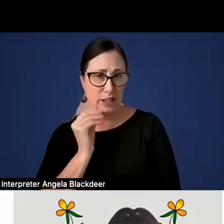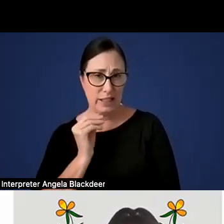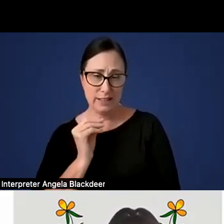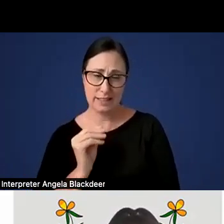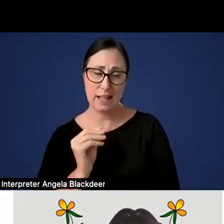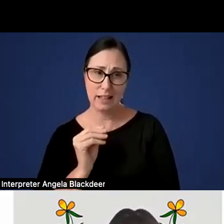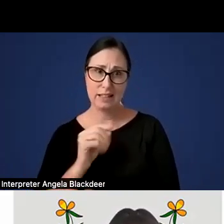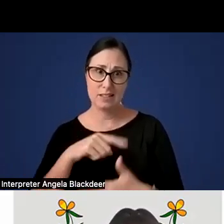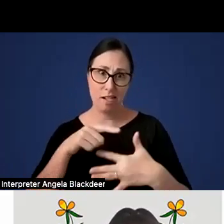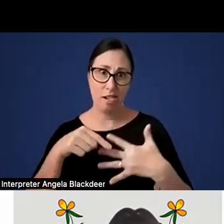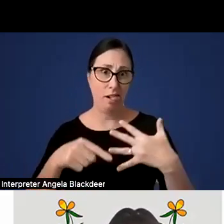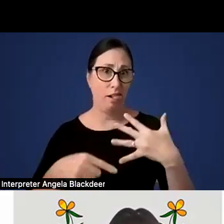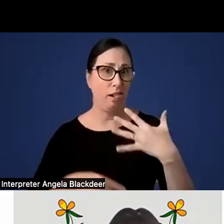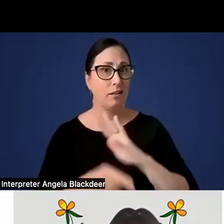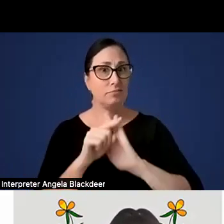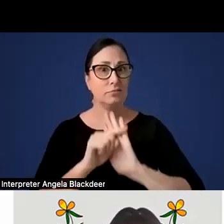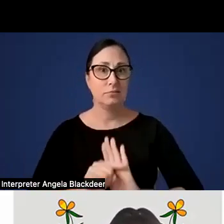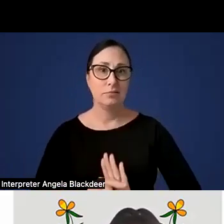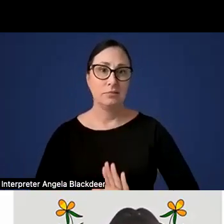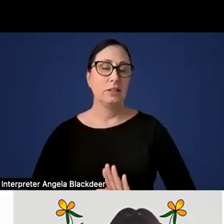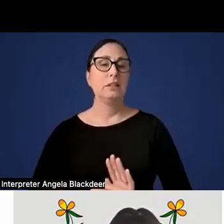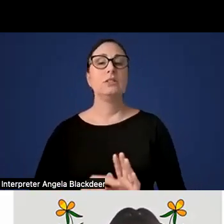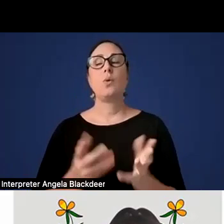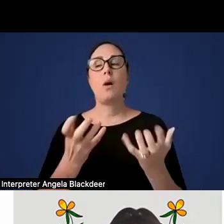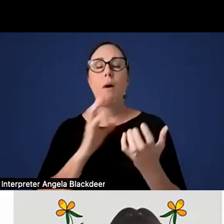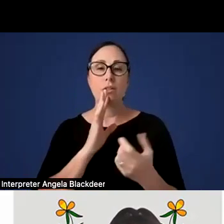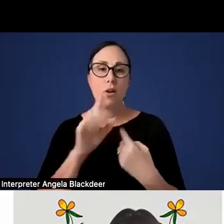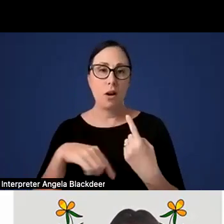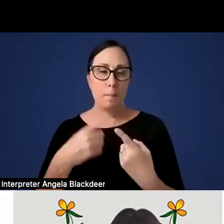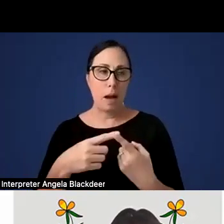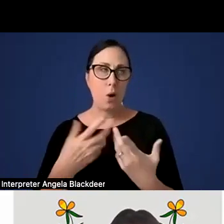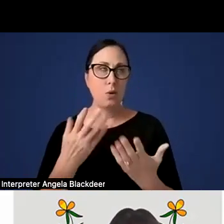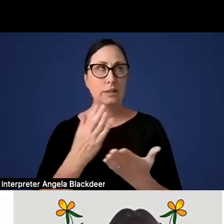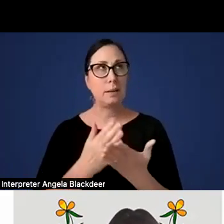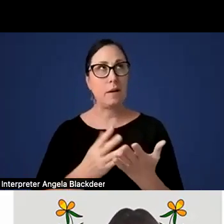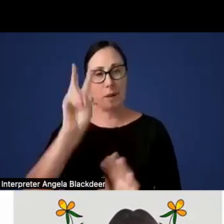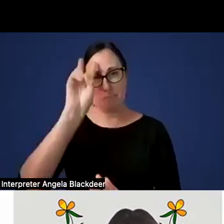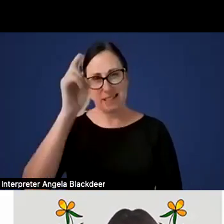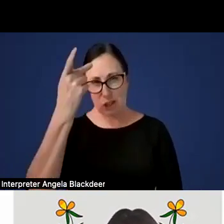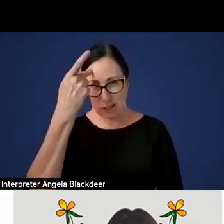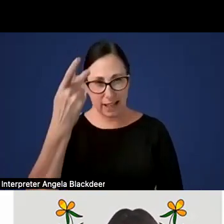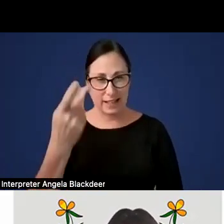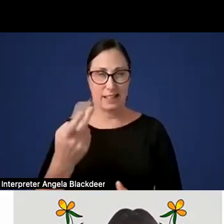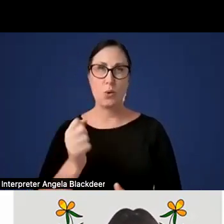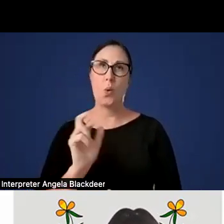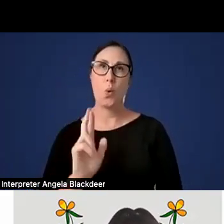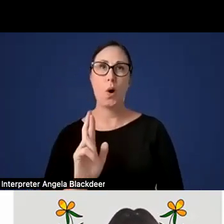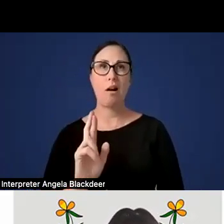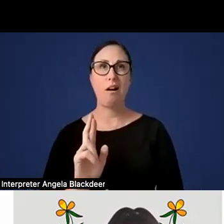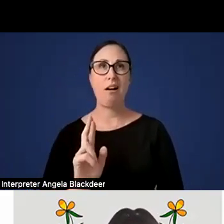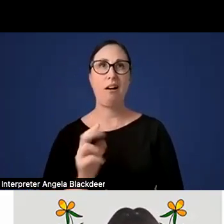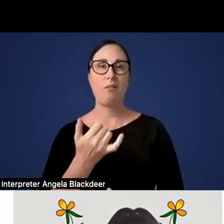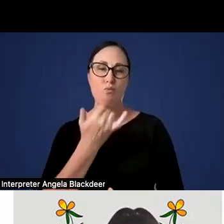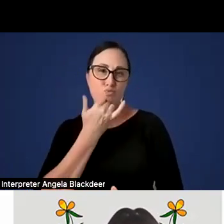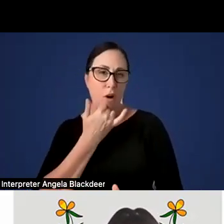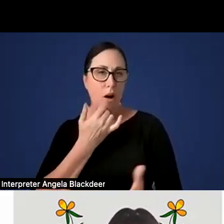about some of the myths or misunderstandings or misinterpretations of